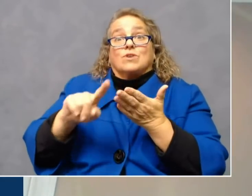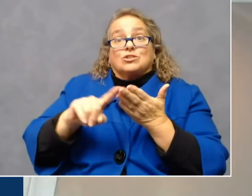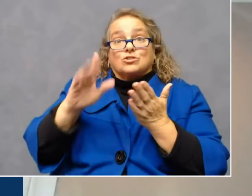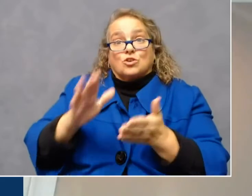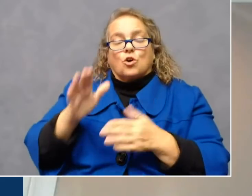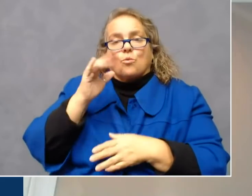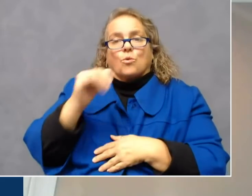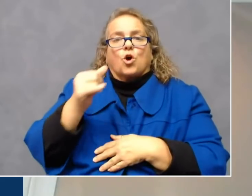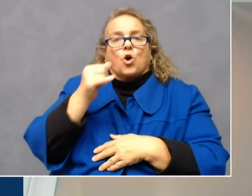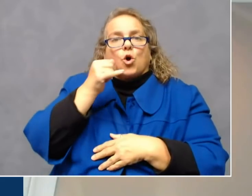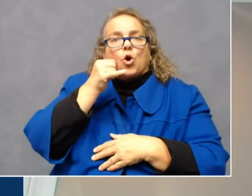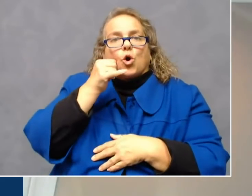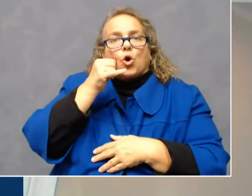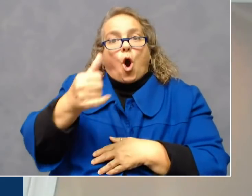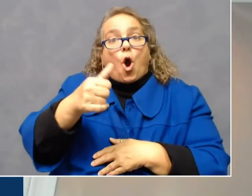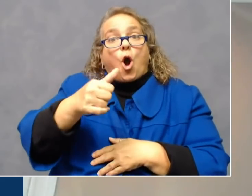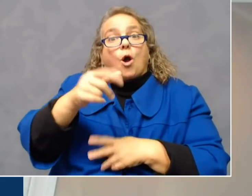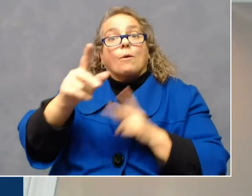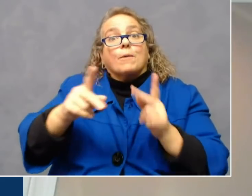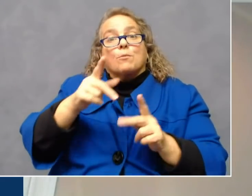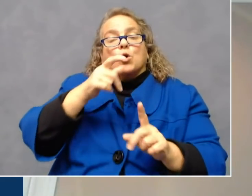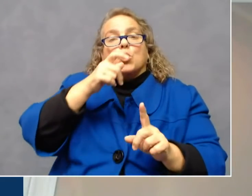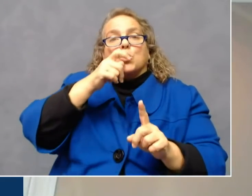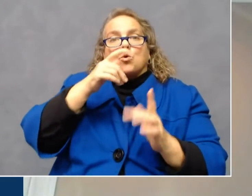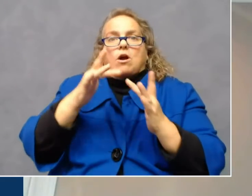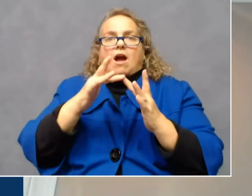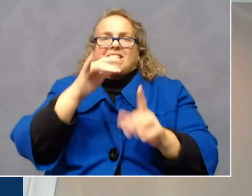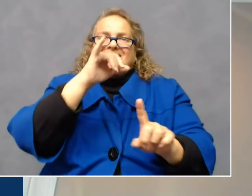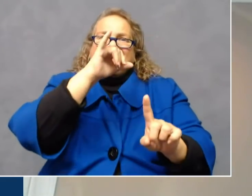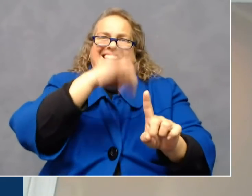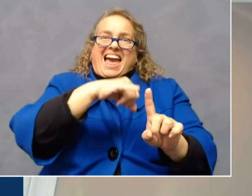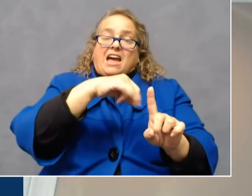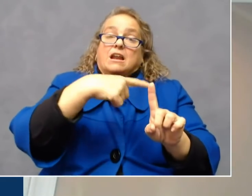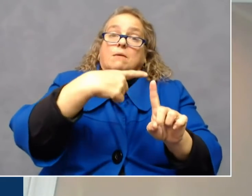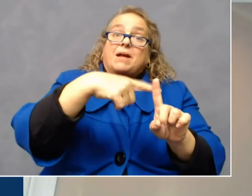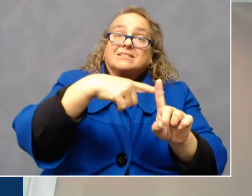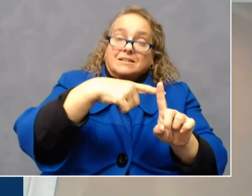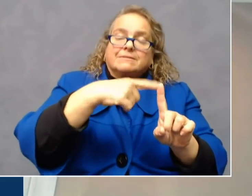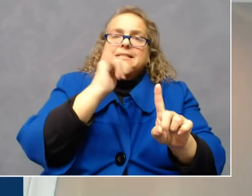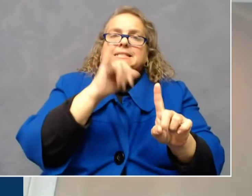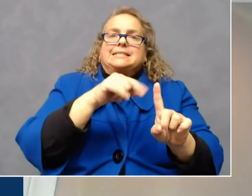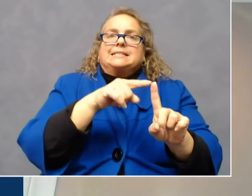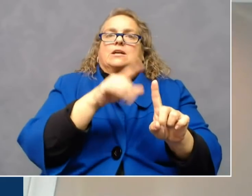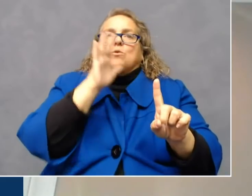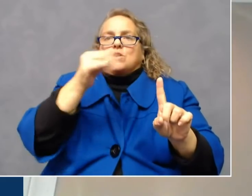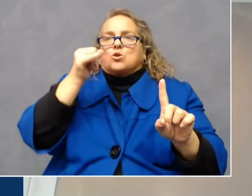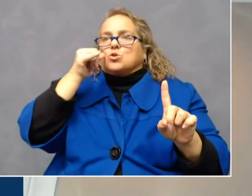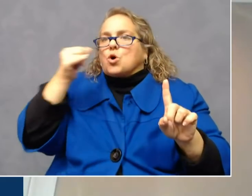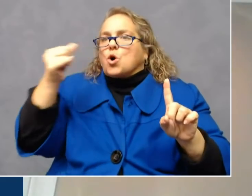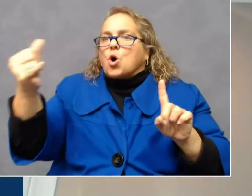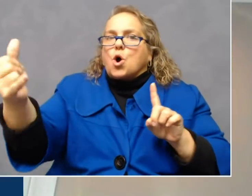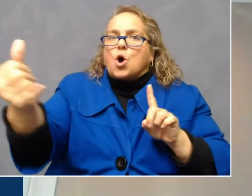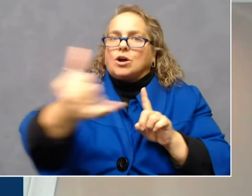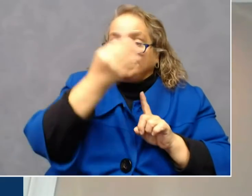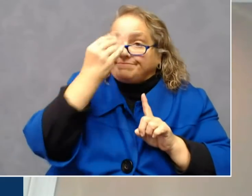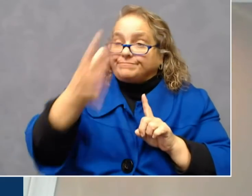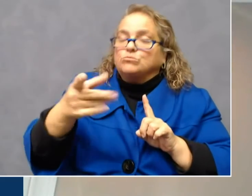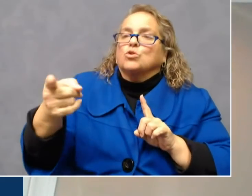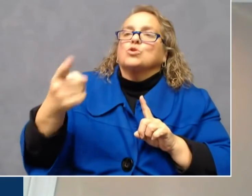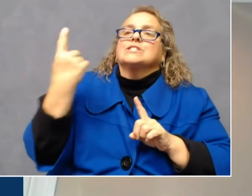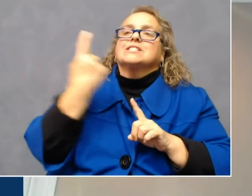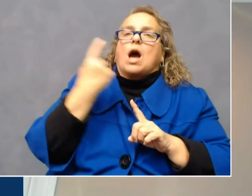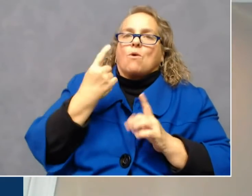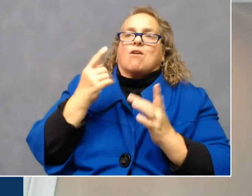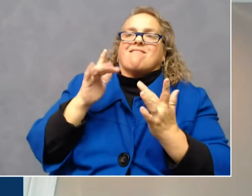walk them through what they need to do to protect themselves, their family, loved ones, fellow citizens. So it's important. It's a